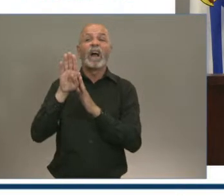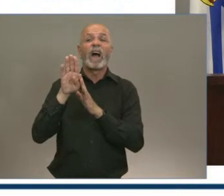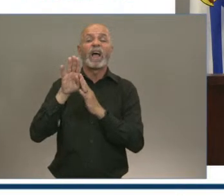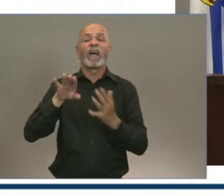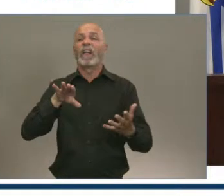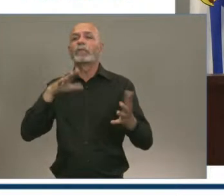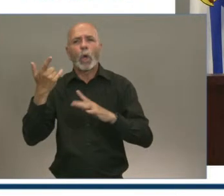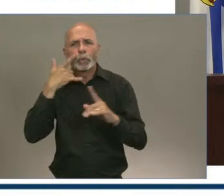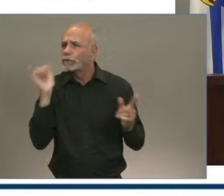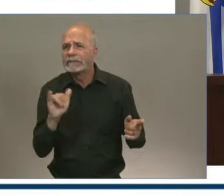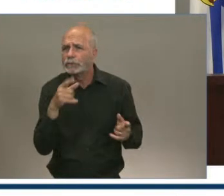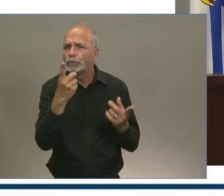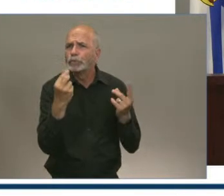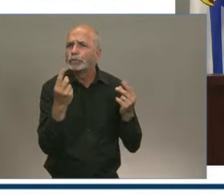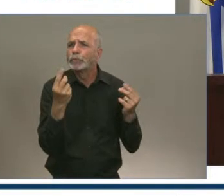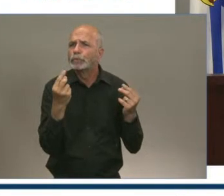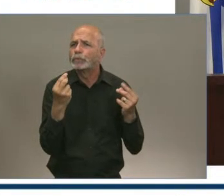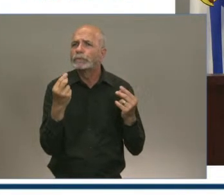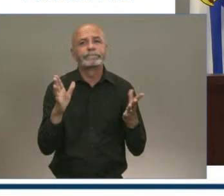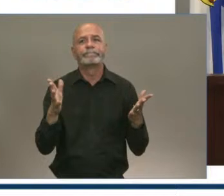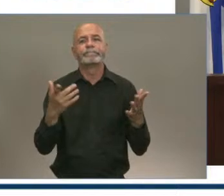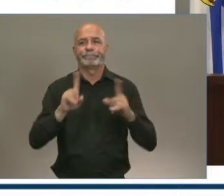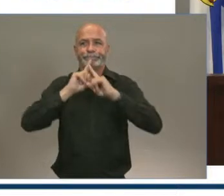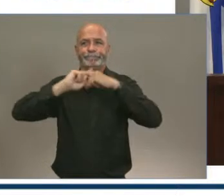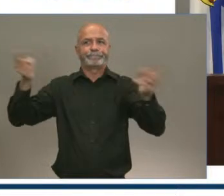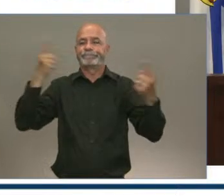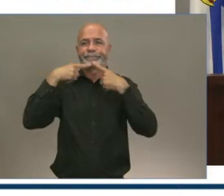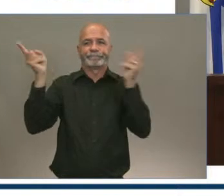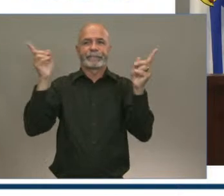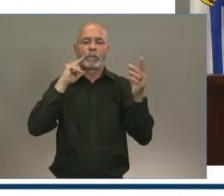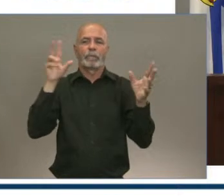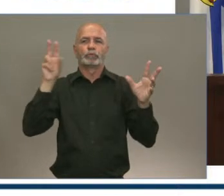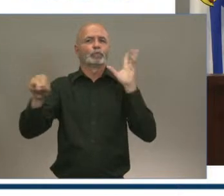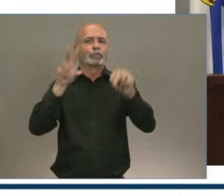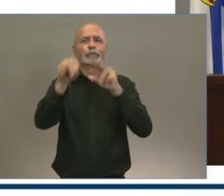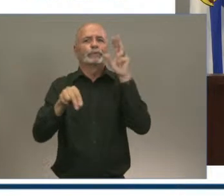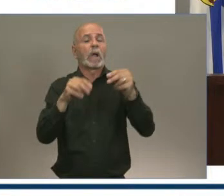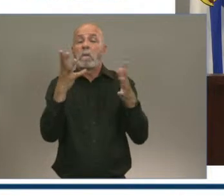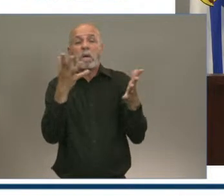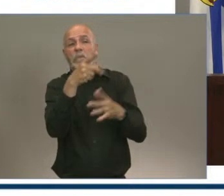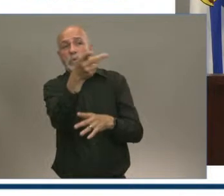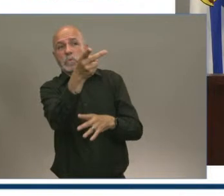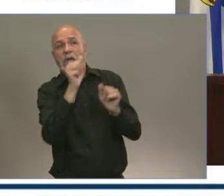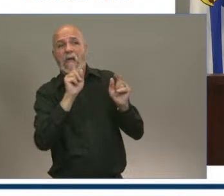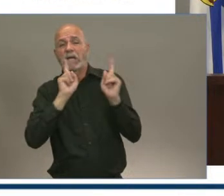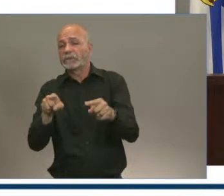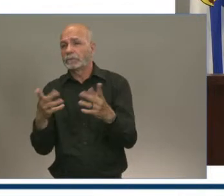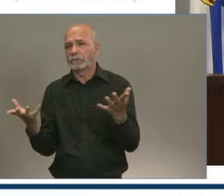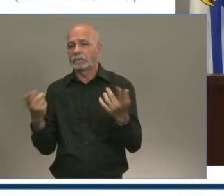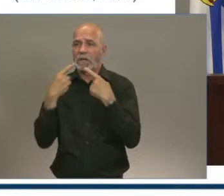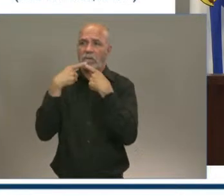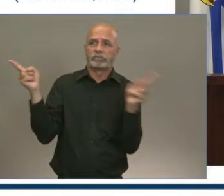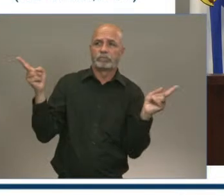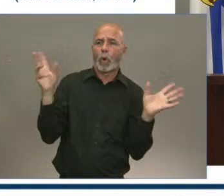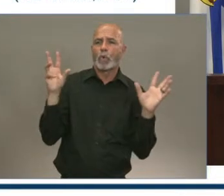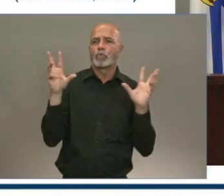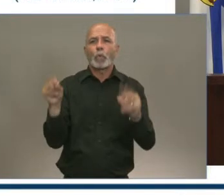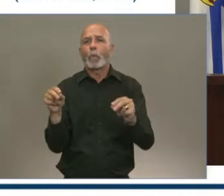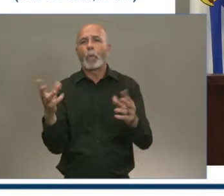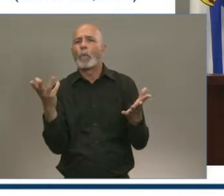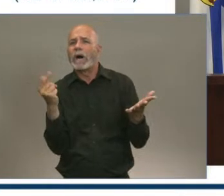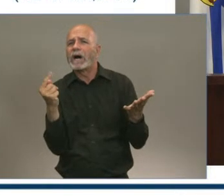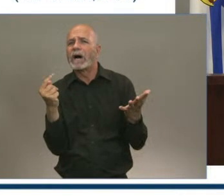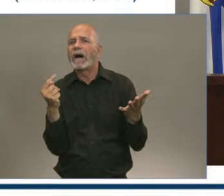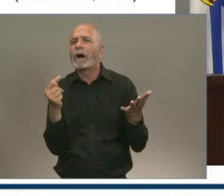number of cases? I guess Dr. Strang, you can answer that as well if you're interested. But yeah, I guess, is there anything that could happen that